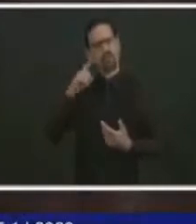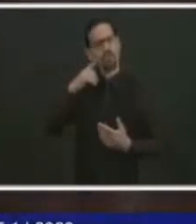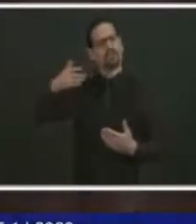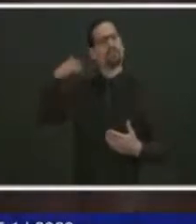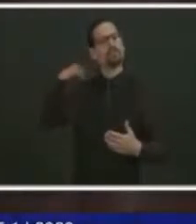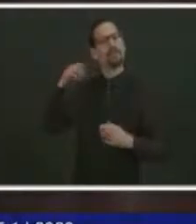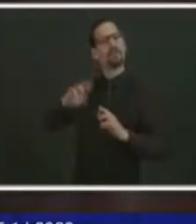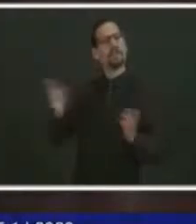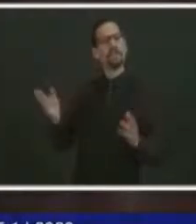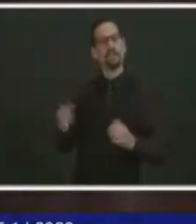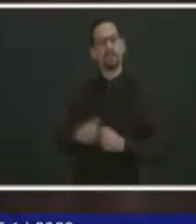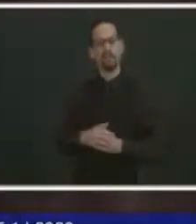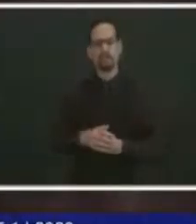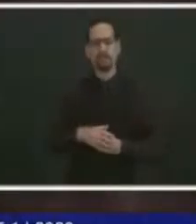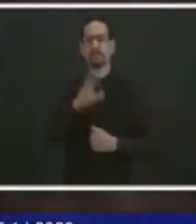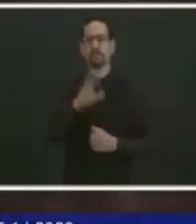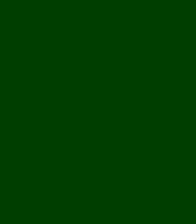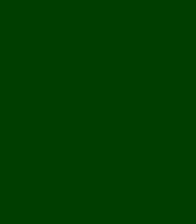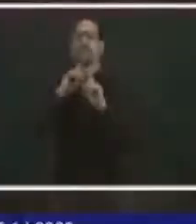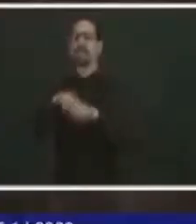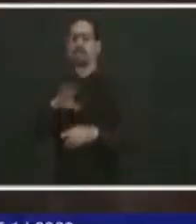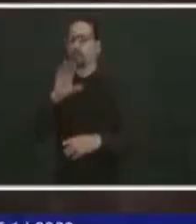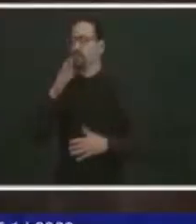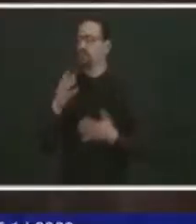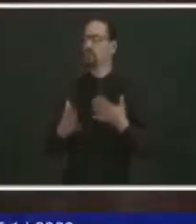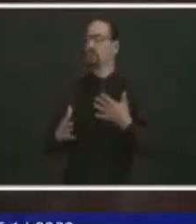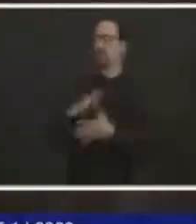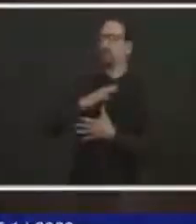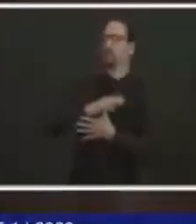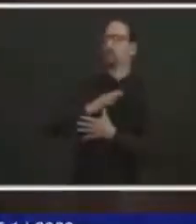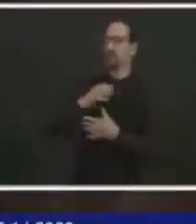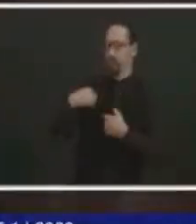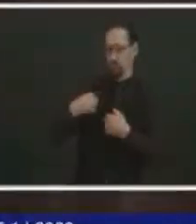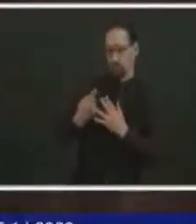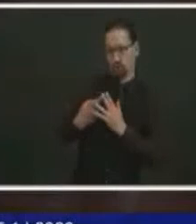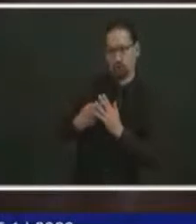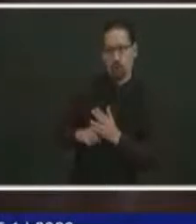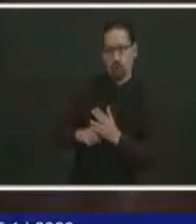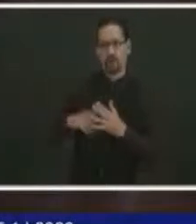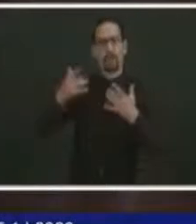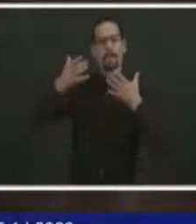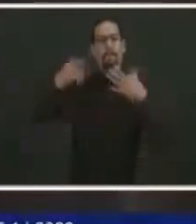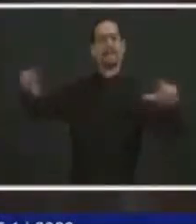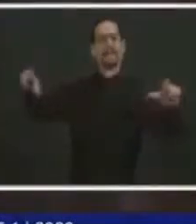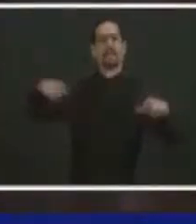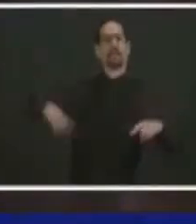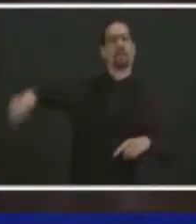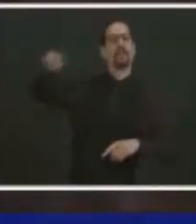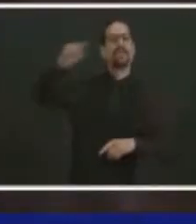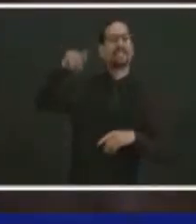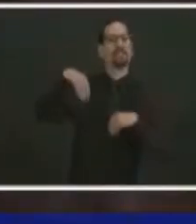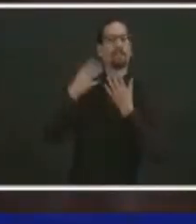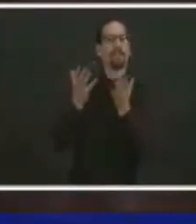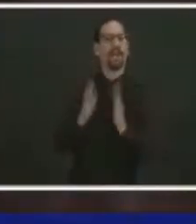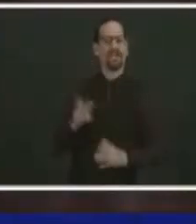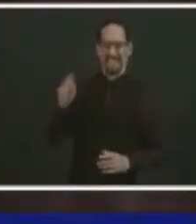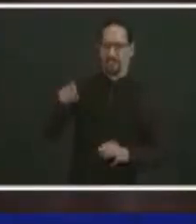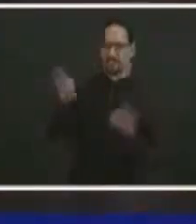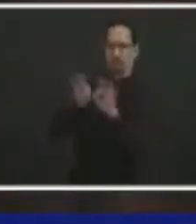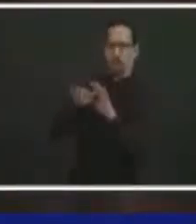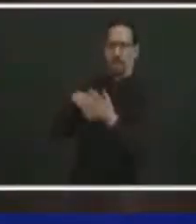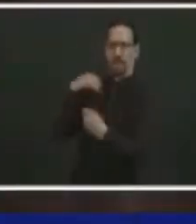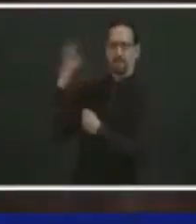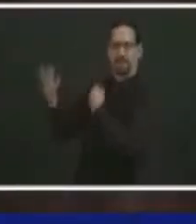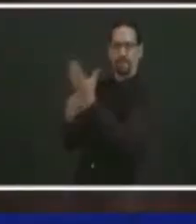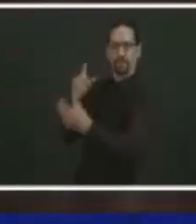beginning. There's a large group of providers within the healthcare industry that we're needing to